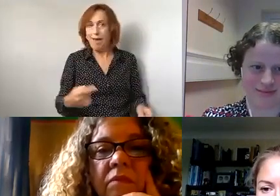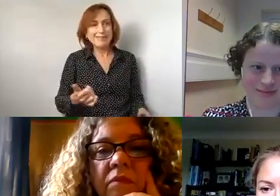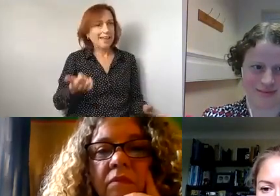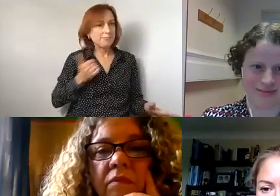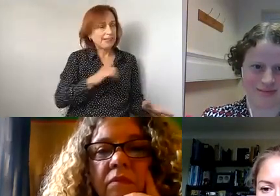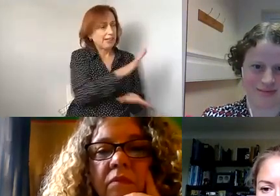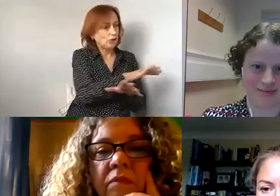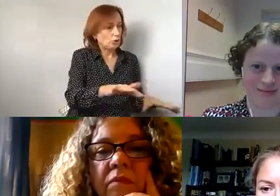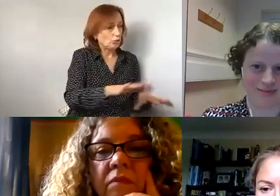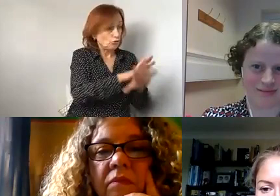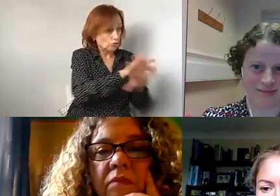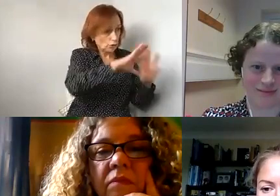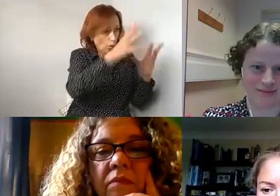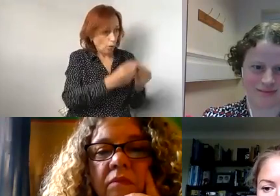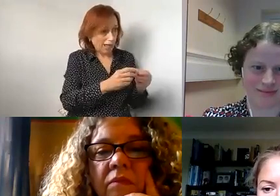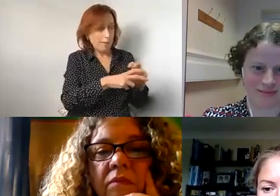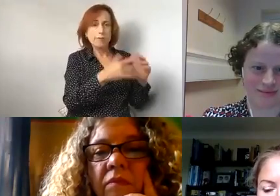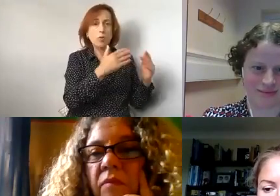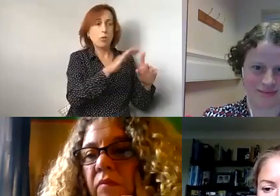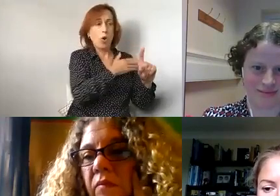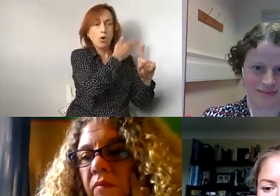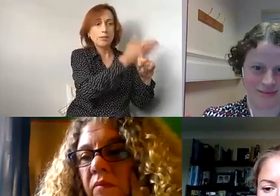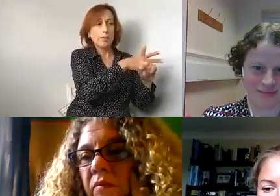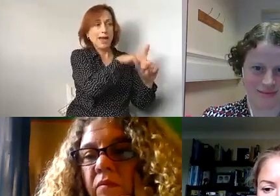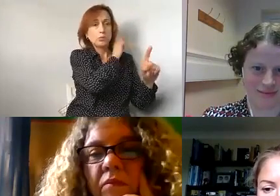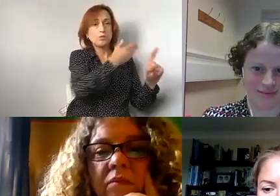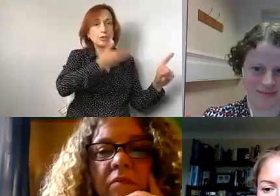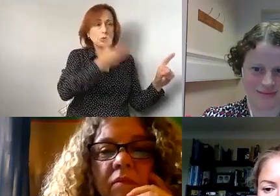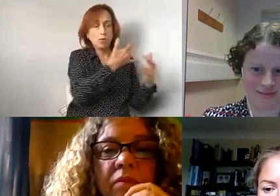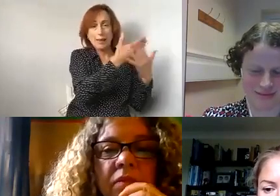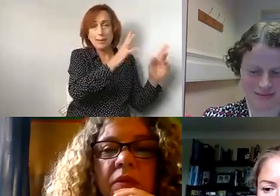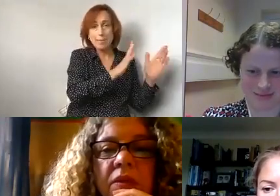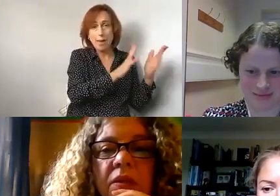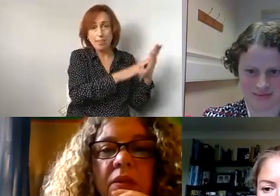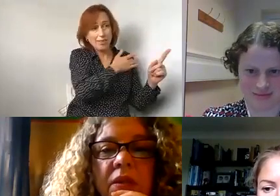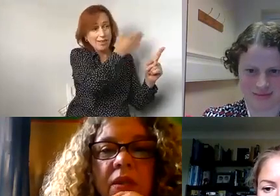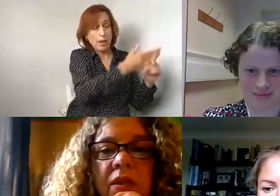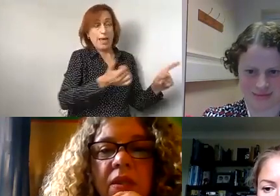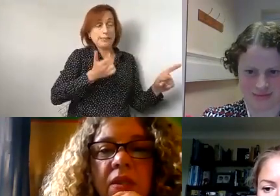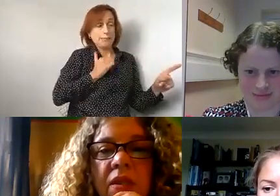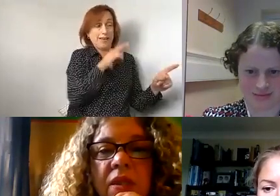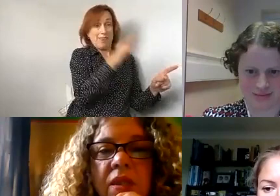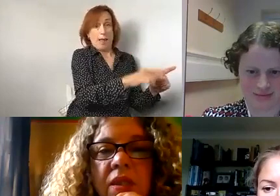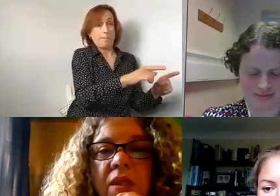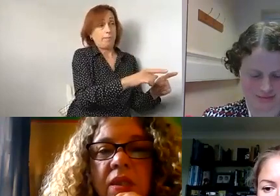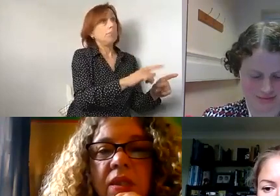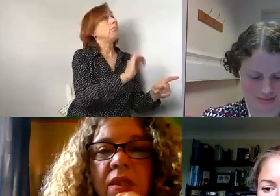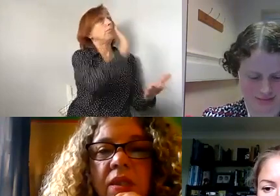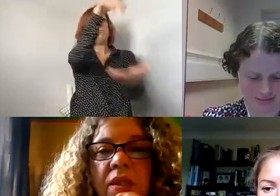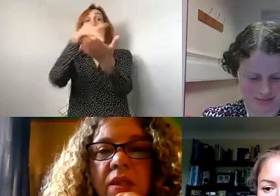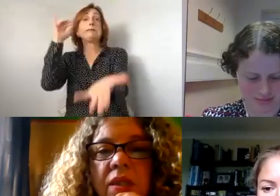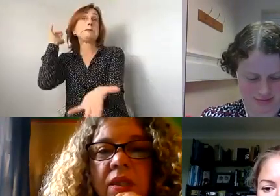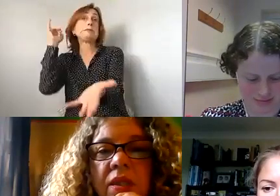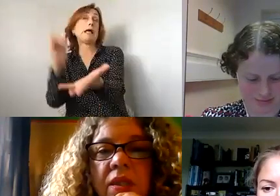children and young people who have been out of education for many, many months to turn up at the beginning of September and start full time without